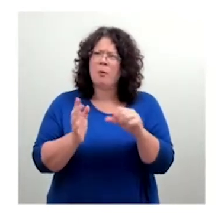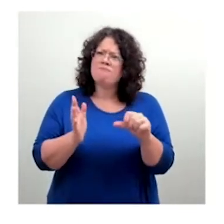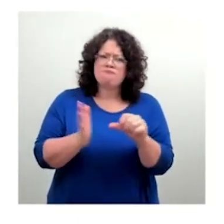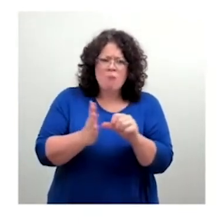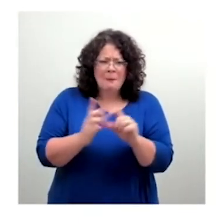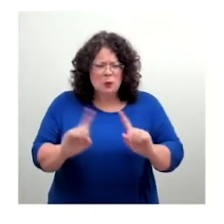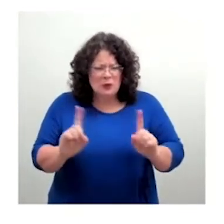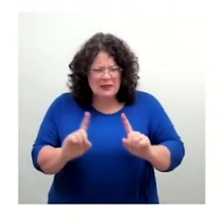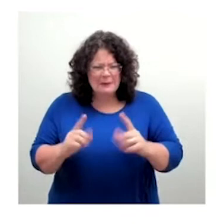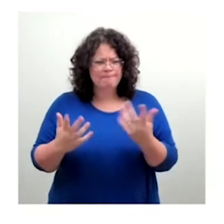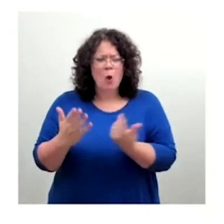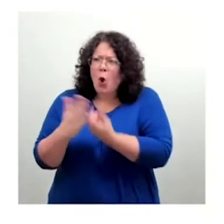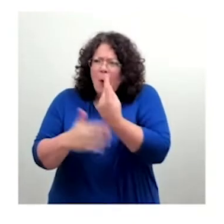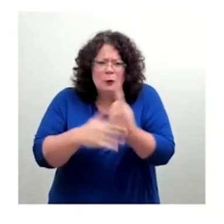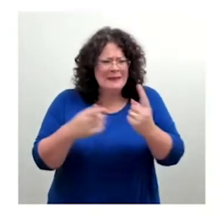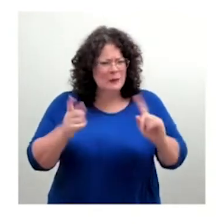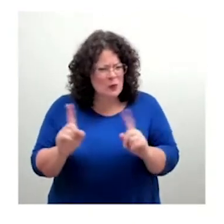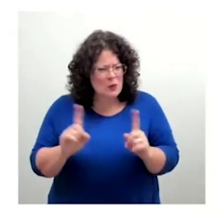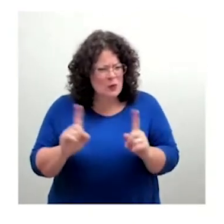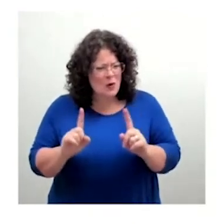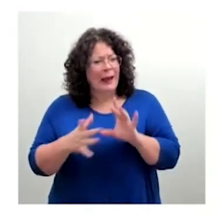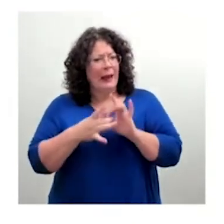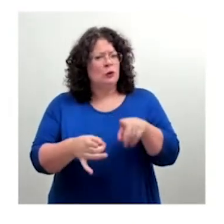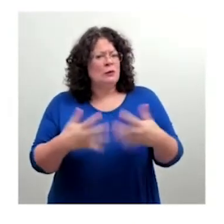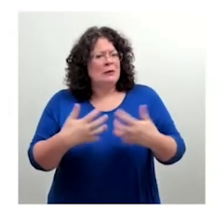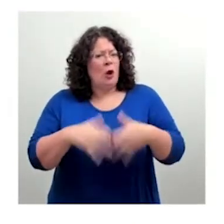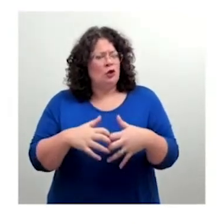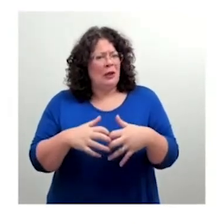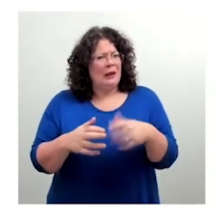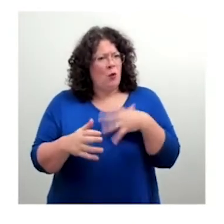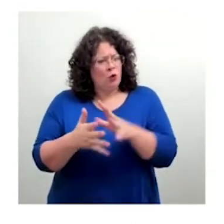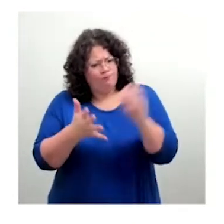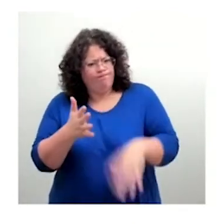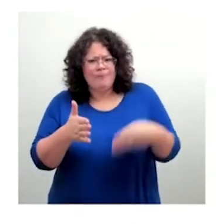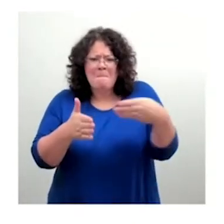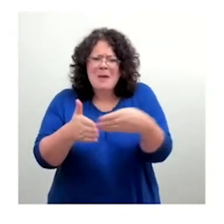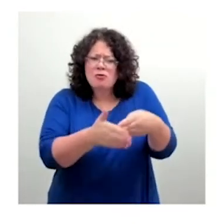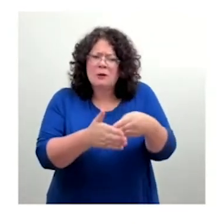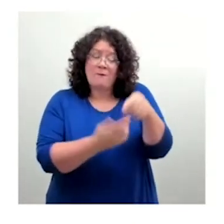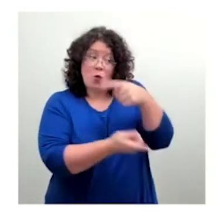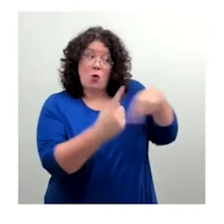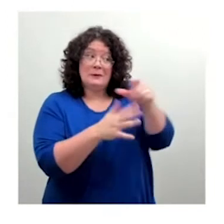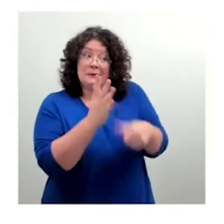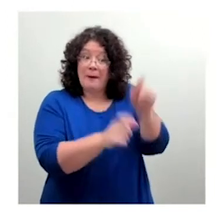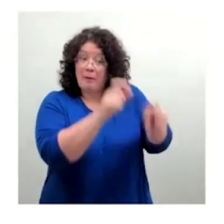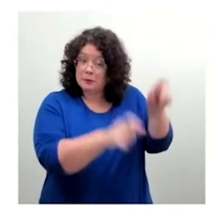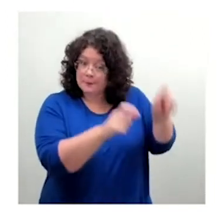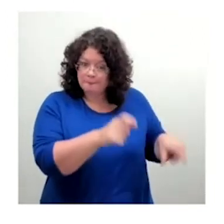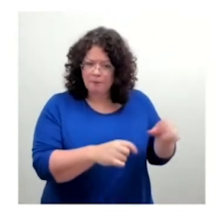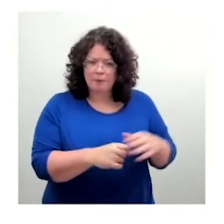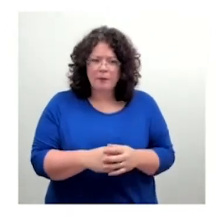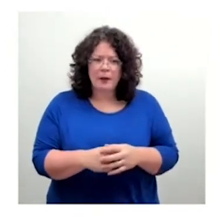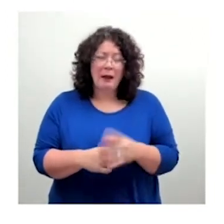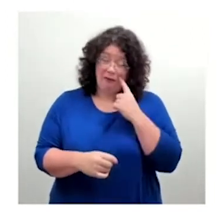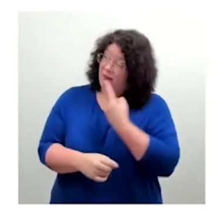top line position is, our view is that society hasn't taken full advantage of the benefits of technology to remove barriers for